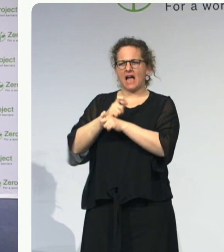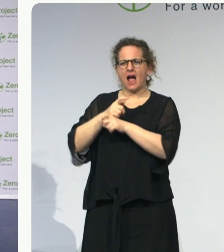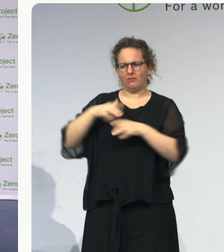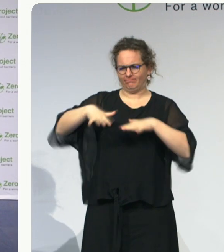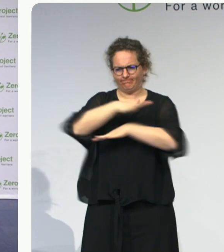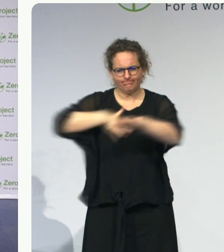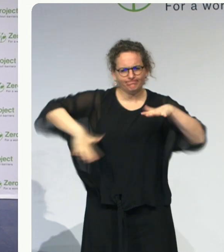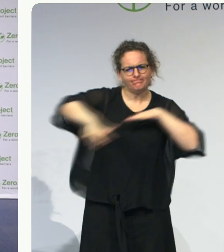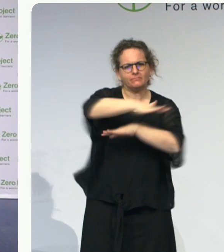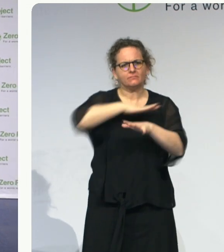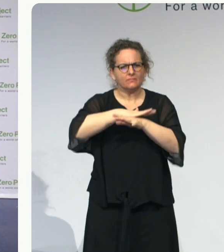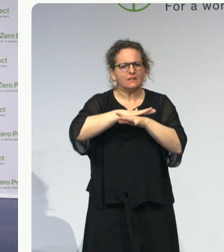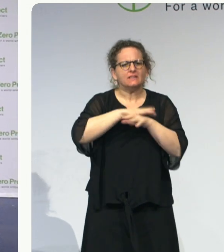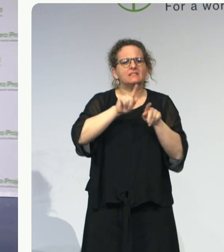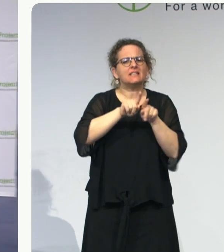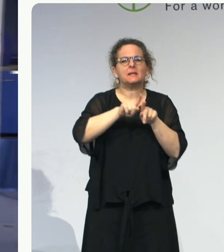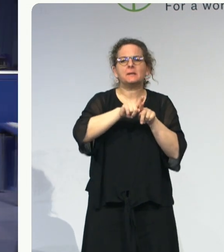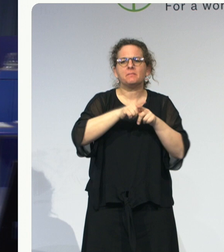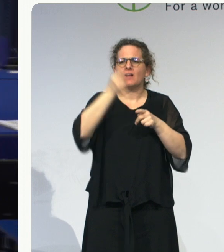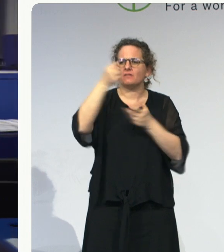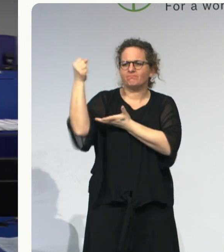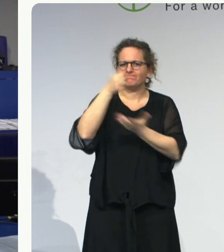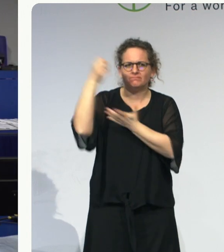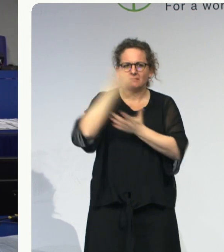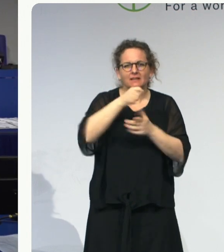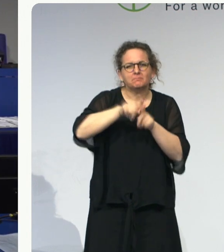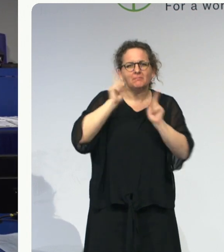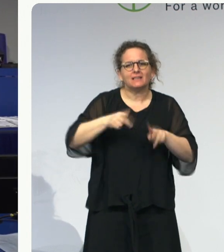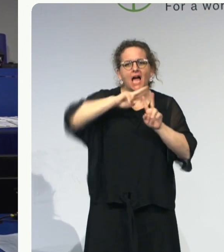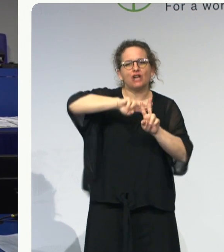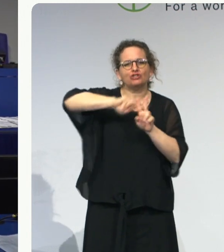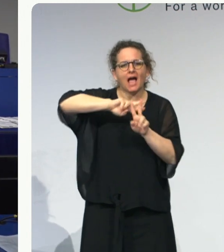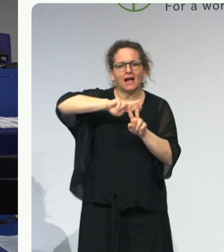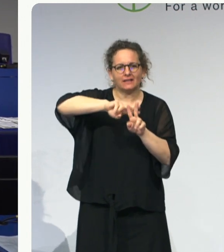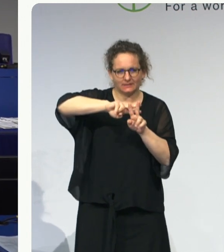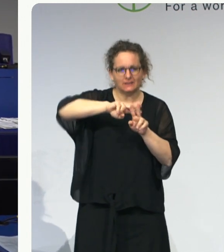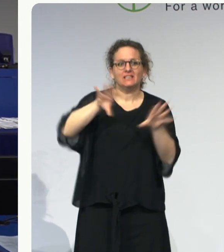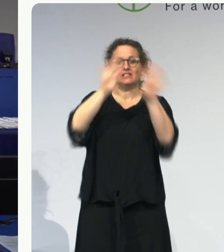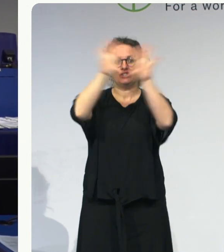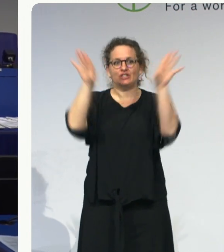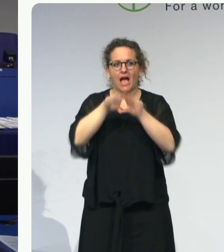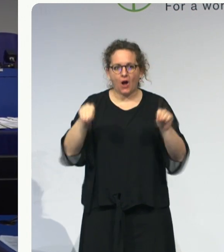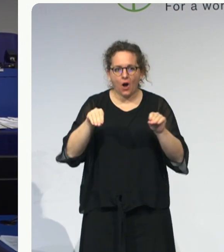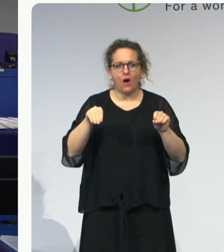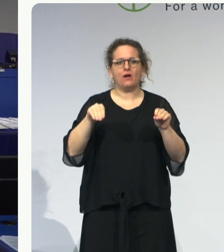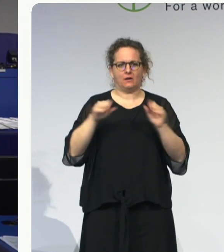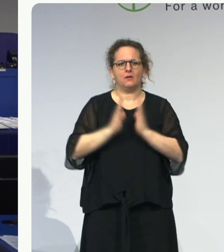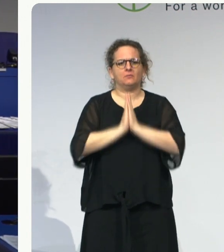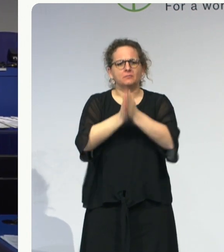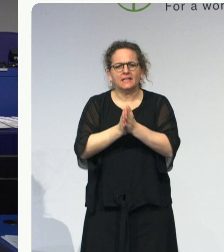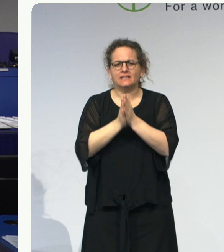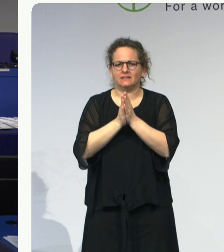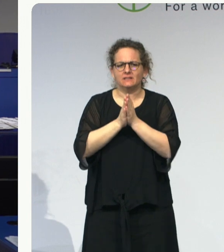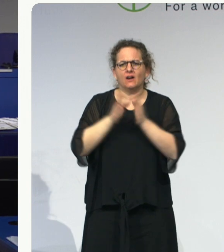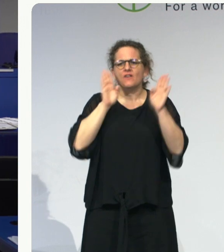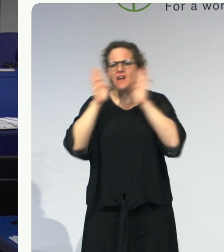hashtag ZeroCon20 or Zero Project or whatever you got? Because that would make his night. So can we just hashtag the